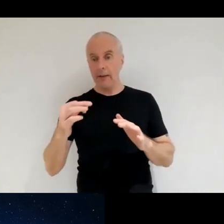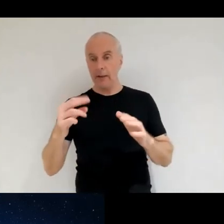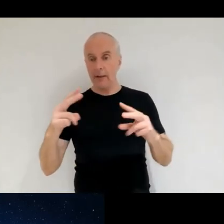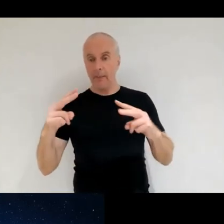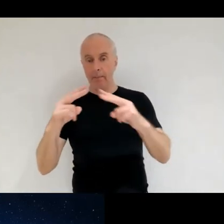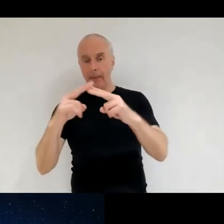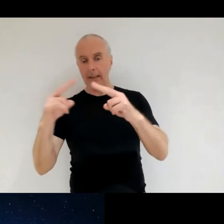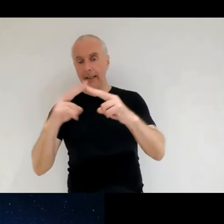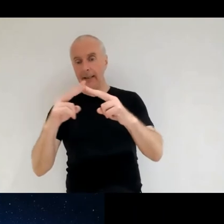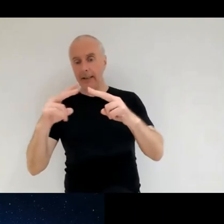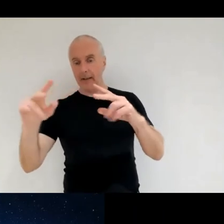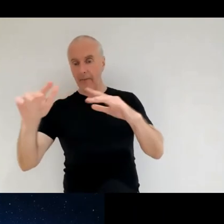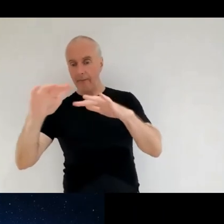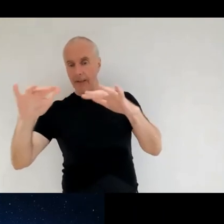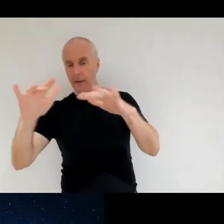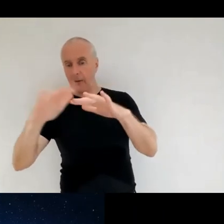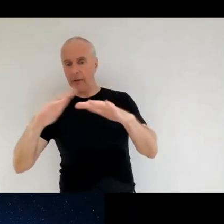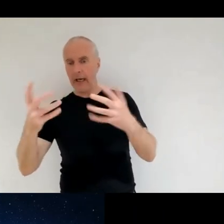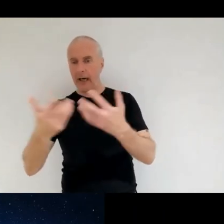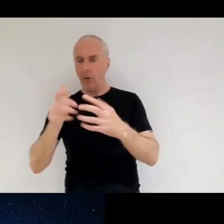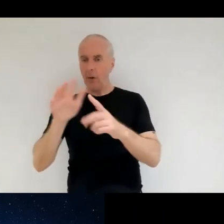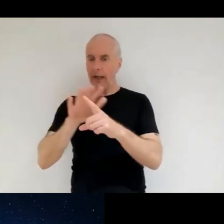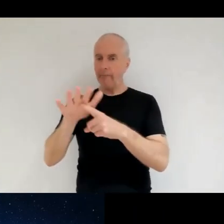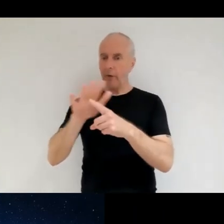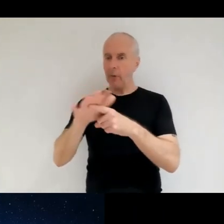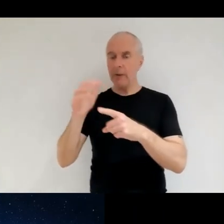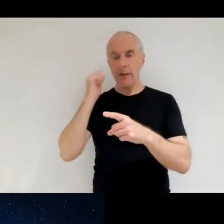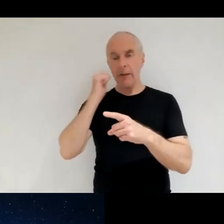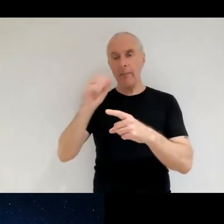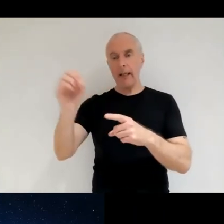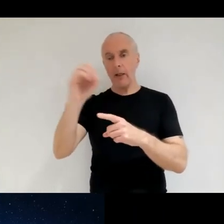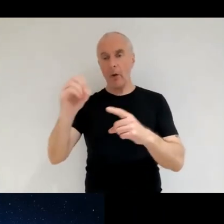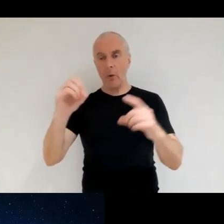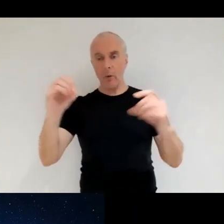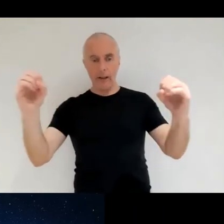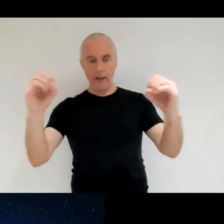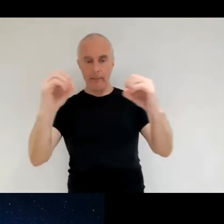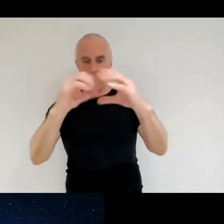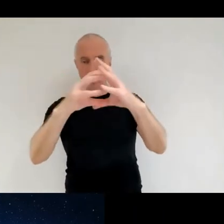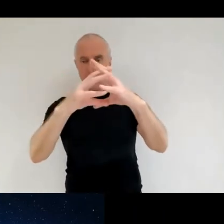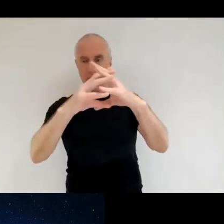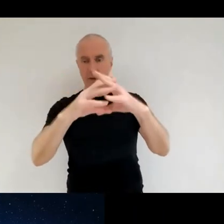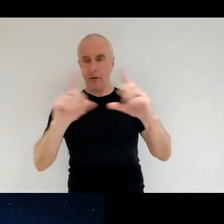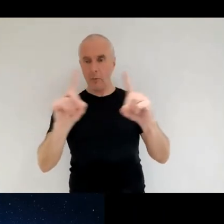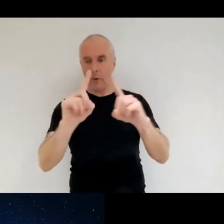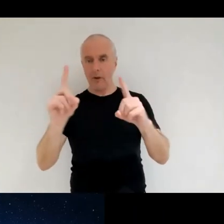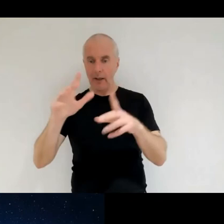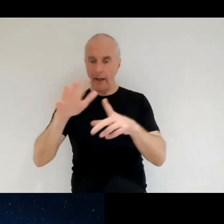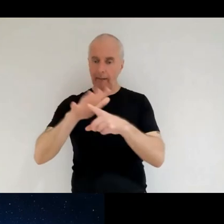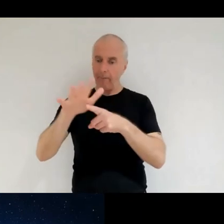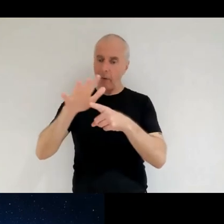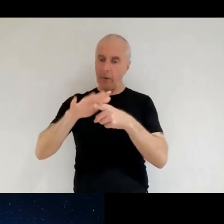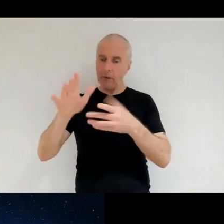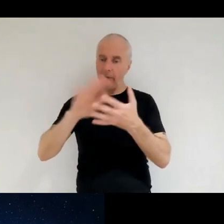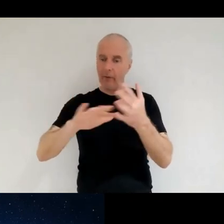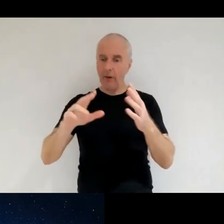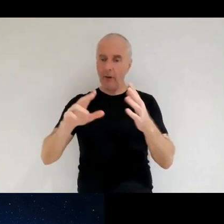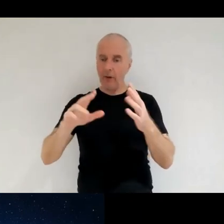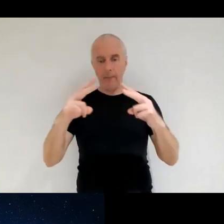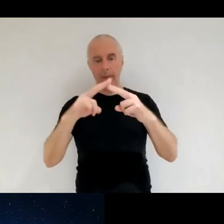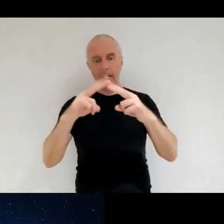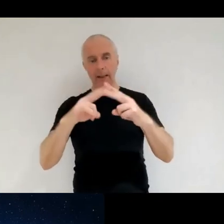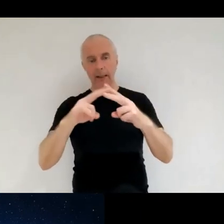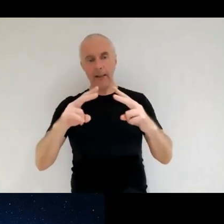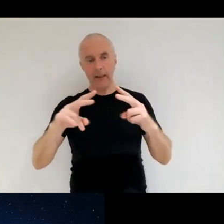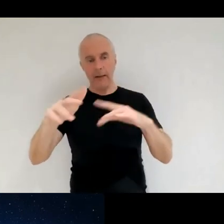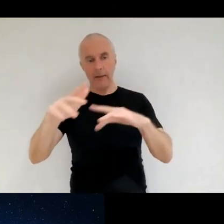neutron stars have in the shape and frequency of the merger signal? So what's the influence of the magnetic fields in those particular